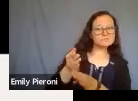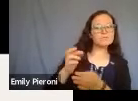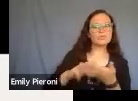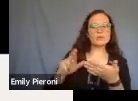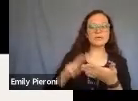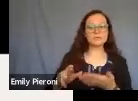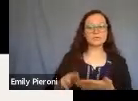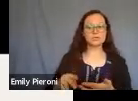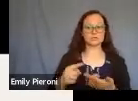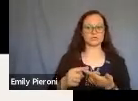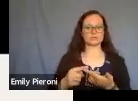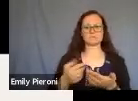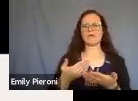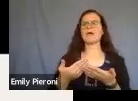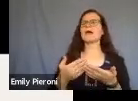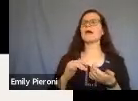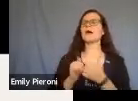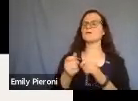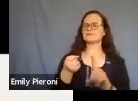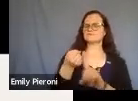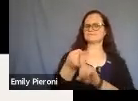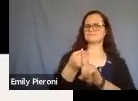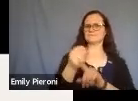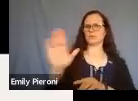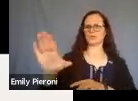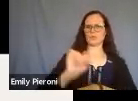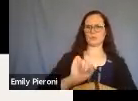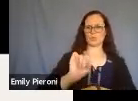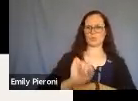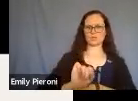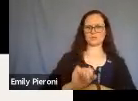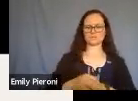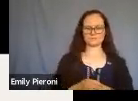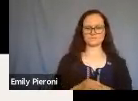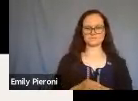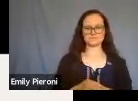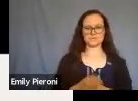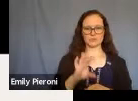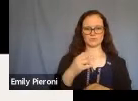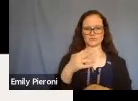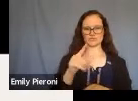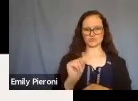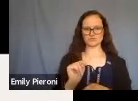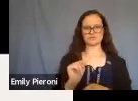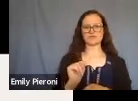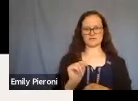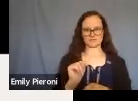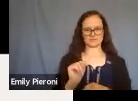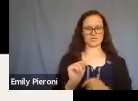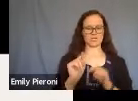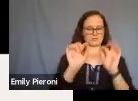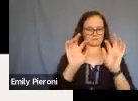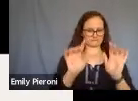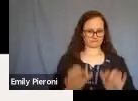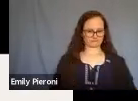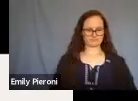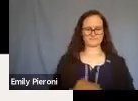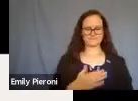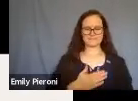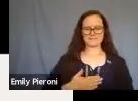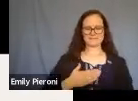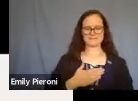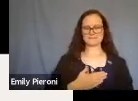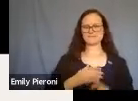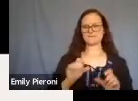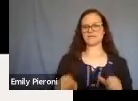want to share in the chat, feel free, and we can share some of these after our next presentation that I'm